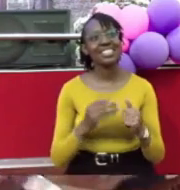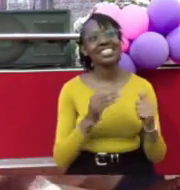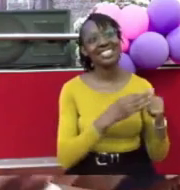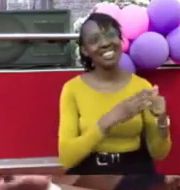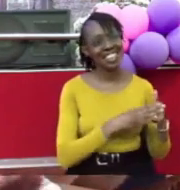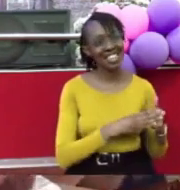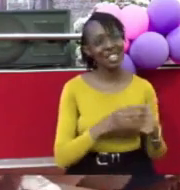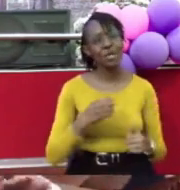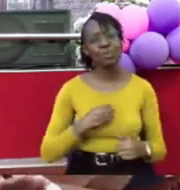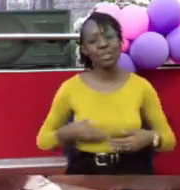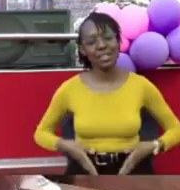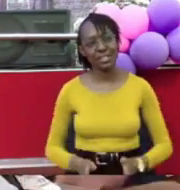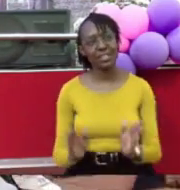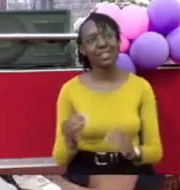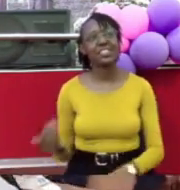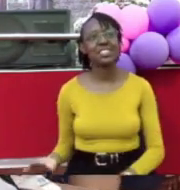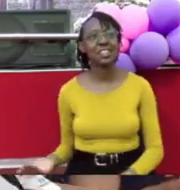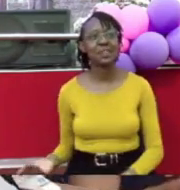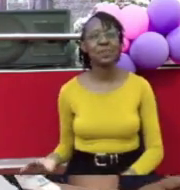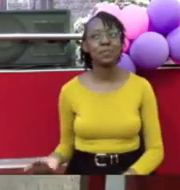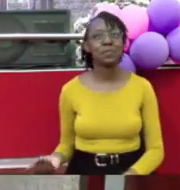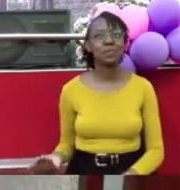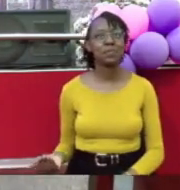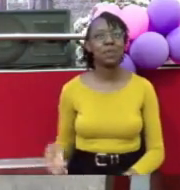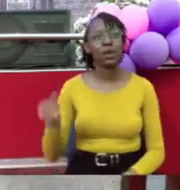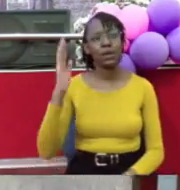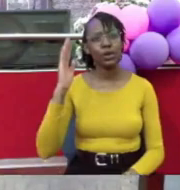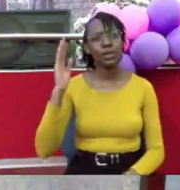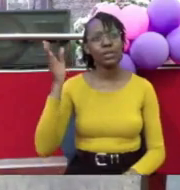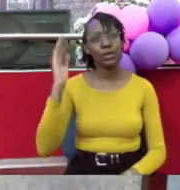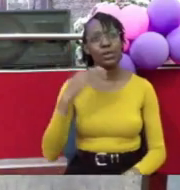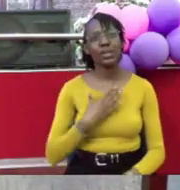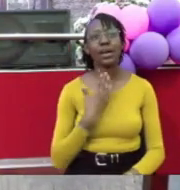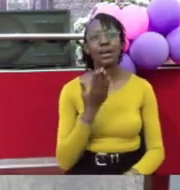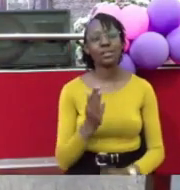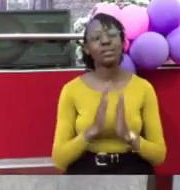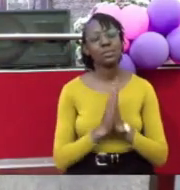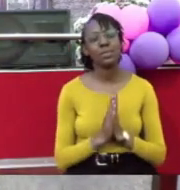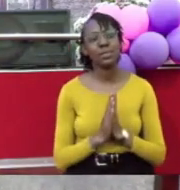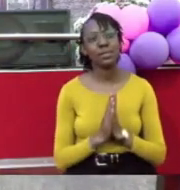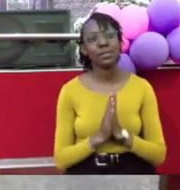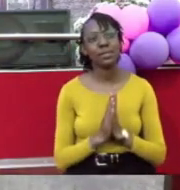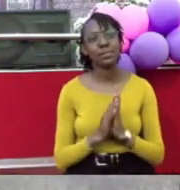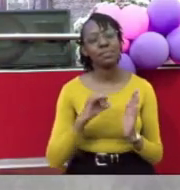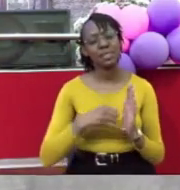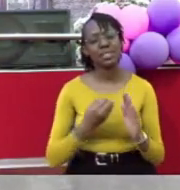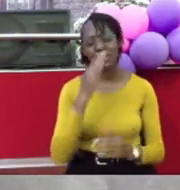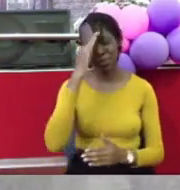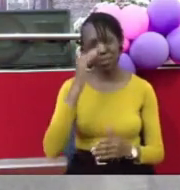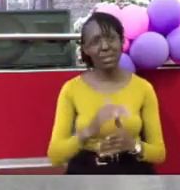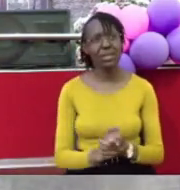89, nilikuwa na mtoto watatu. God answers prayer. Amen. Mungu anajibu maombi. Just believe, yani okoka, no amini,